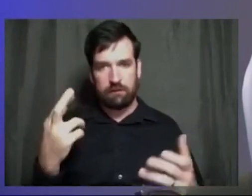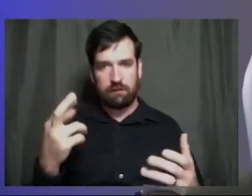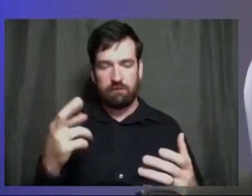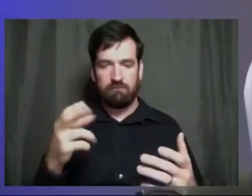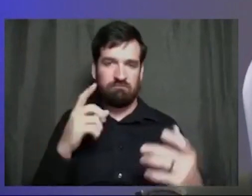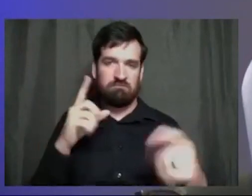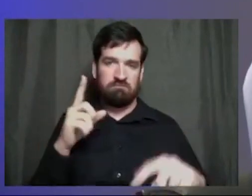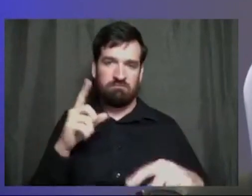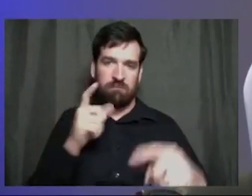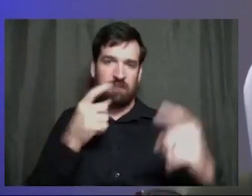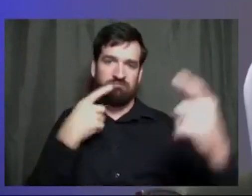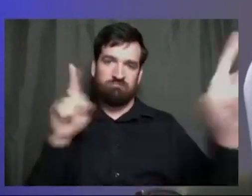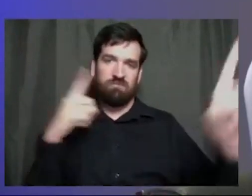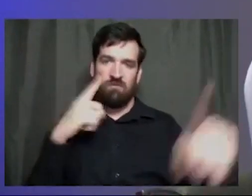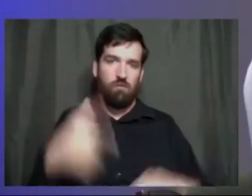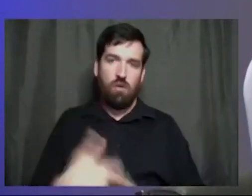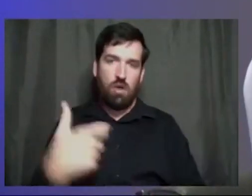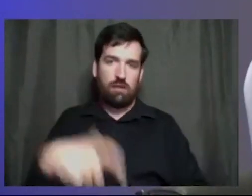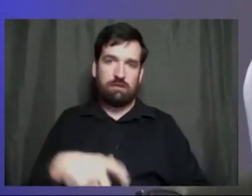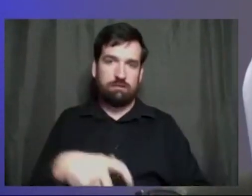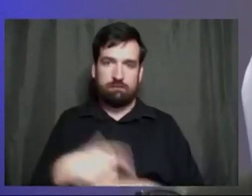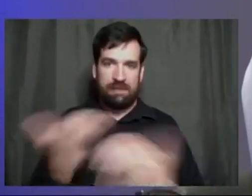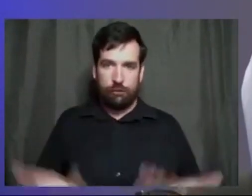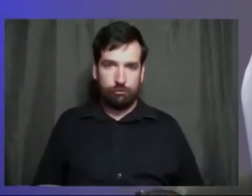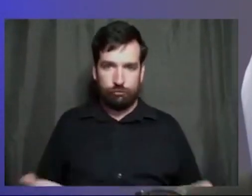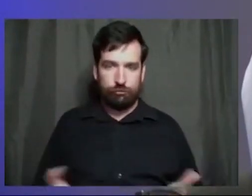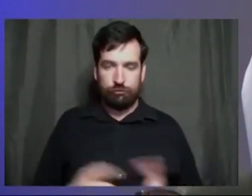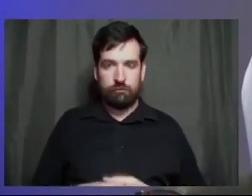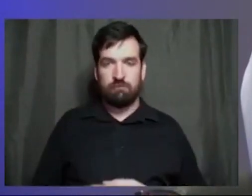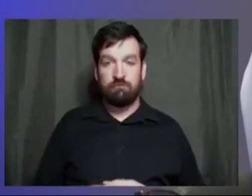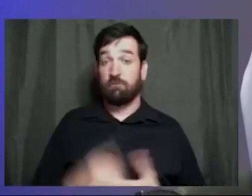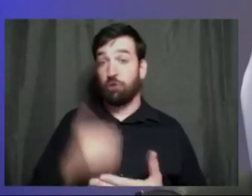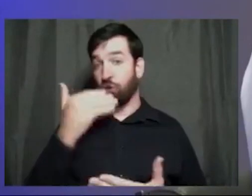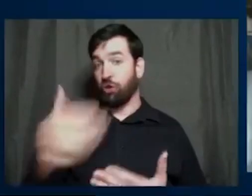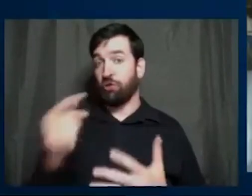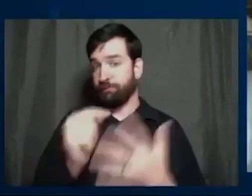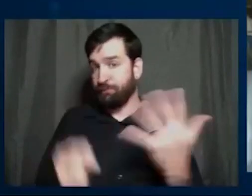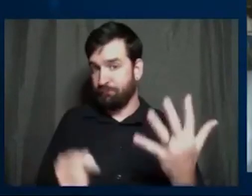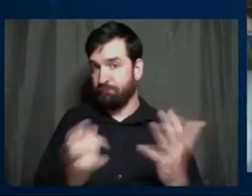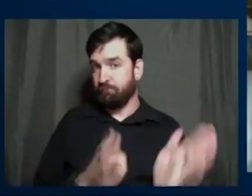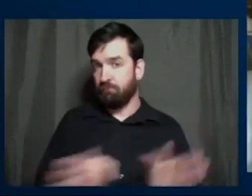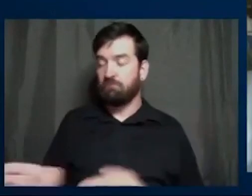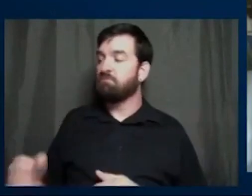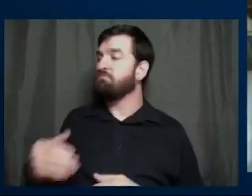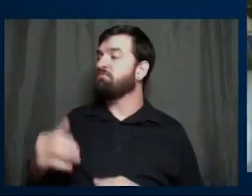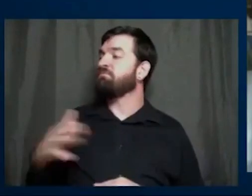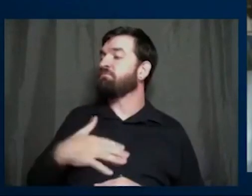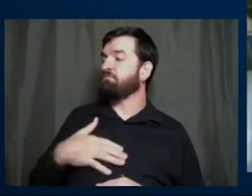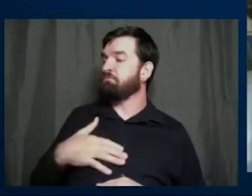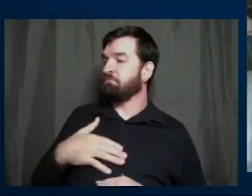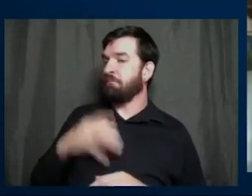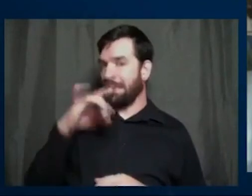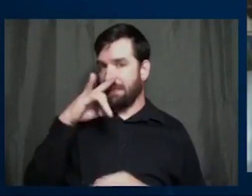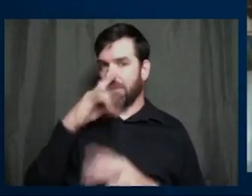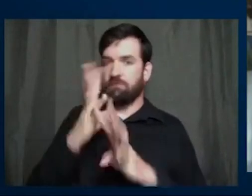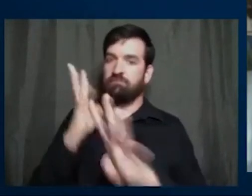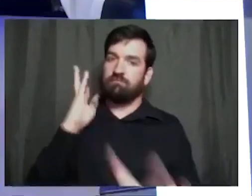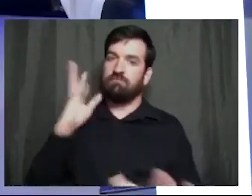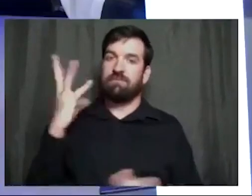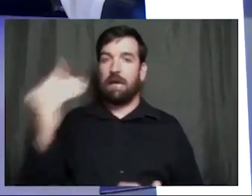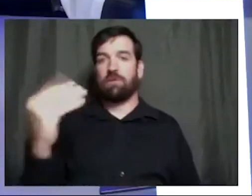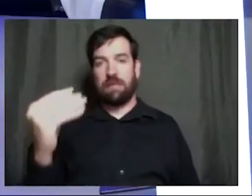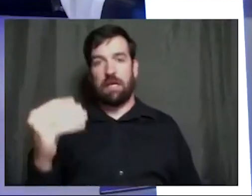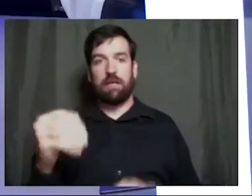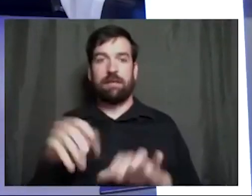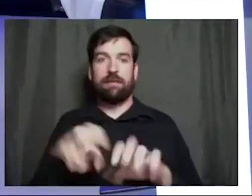much longer here, but those are all good mitigation strategies. Yeah, they line my kids up outside, all facing the same way, spaced out. But